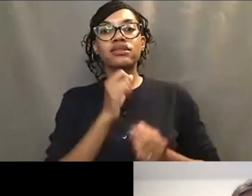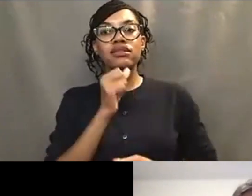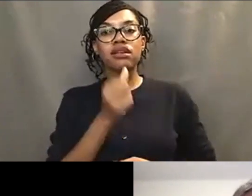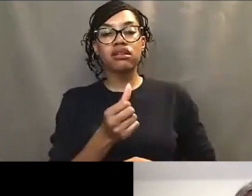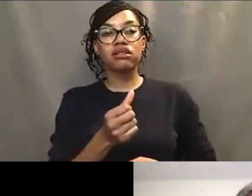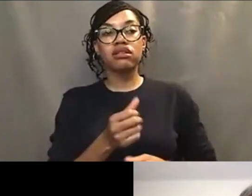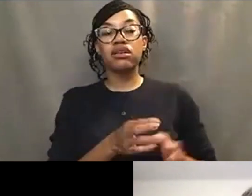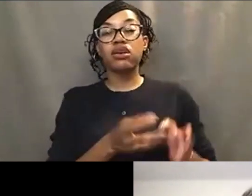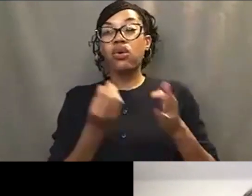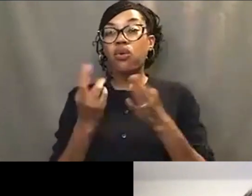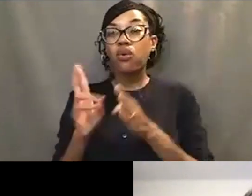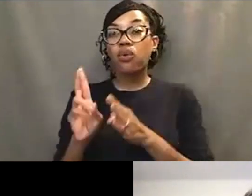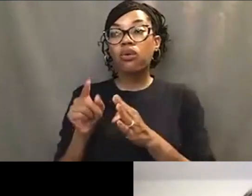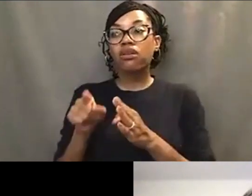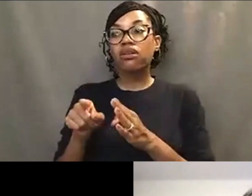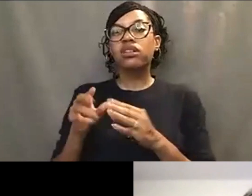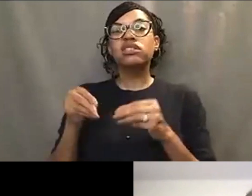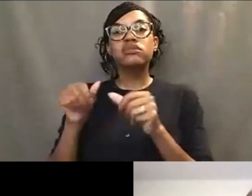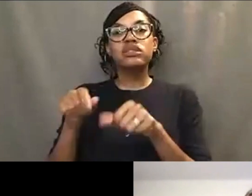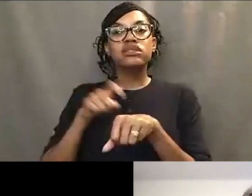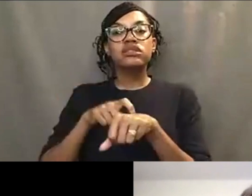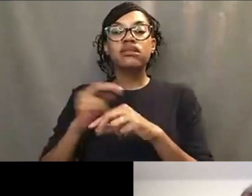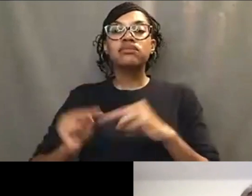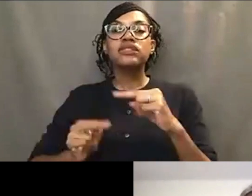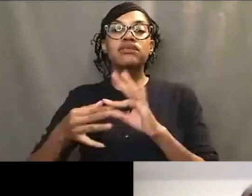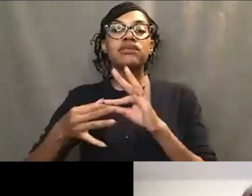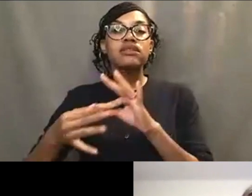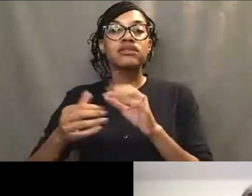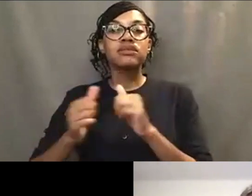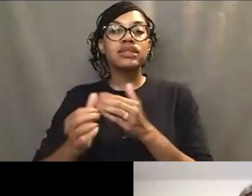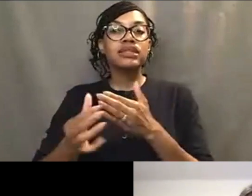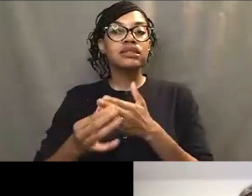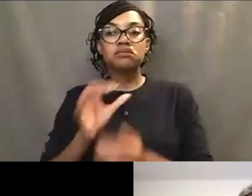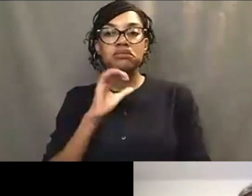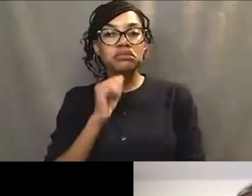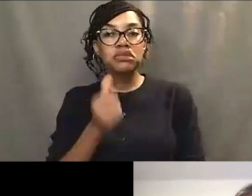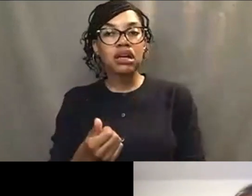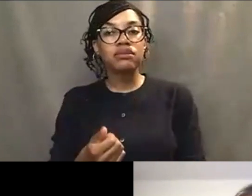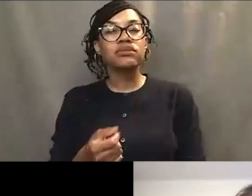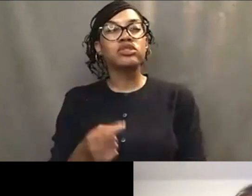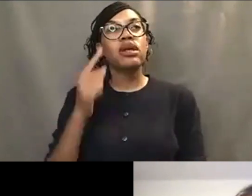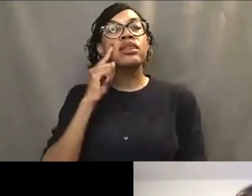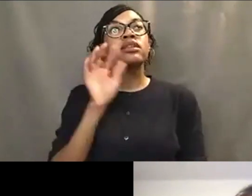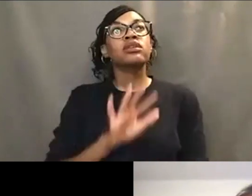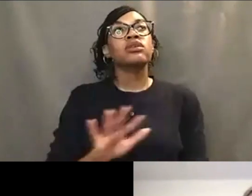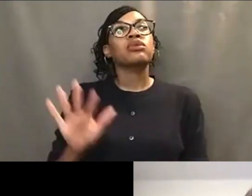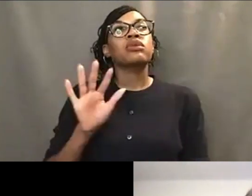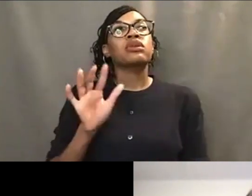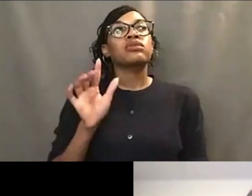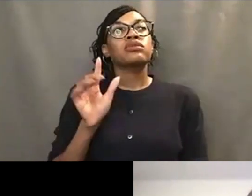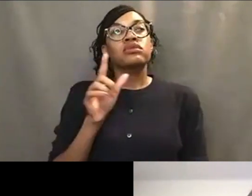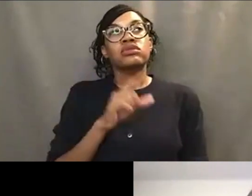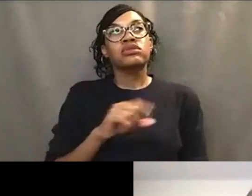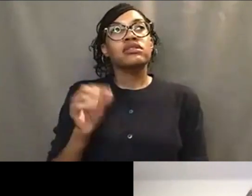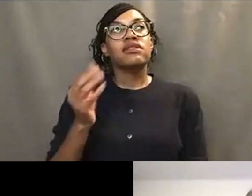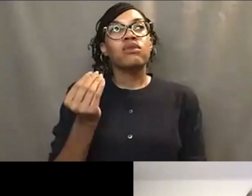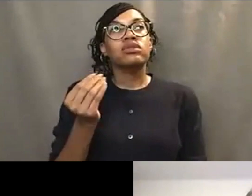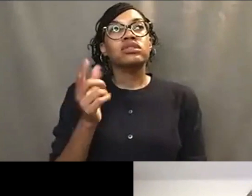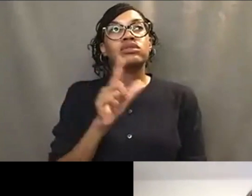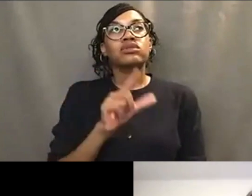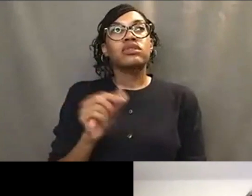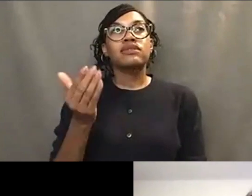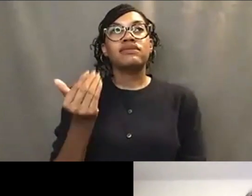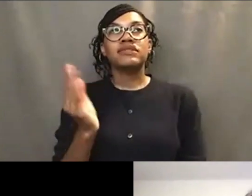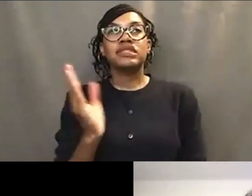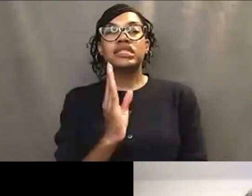And so I believe it must have been 2014, 2015, our president then, Alex Caputo Pearl,